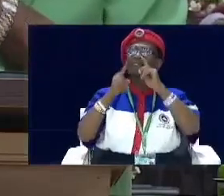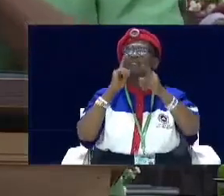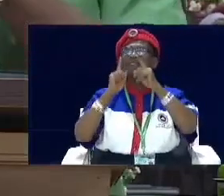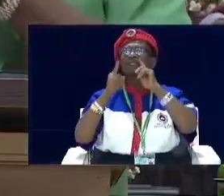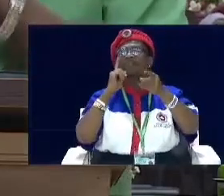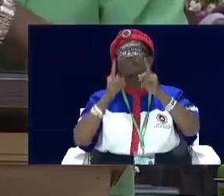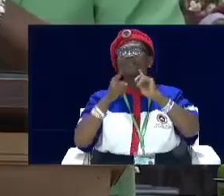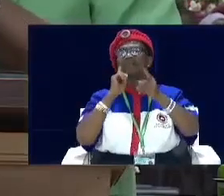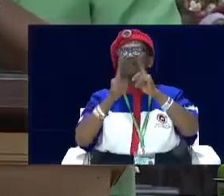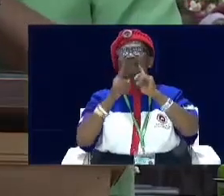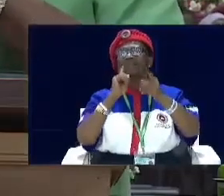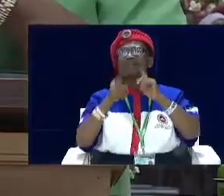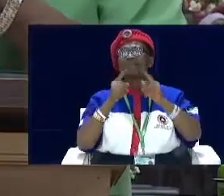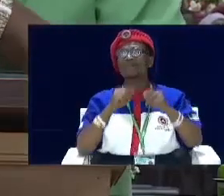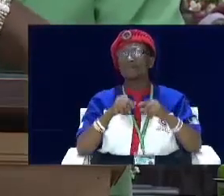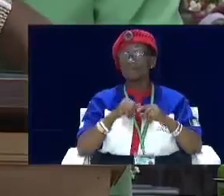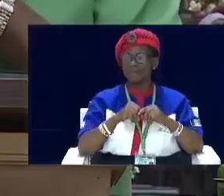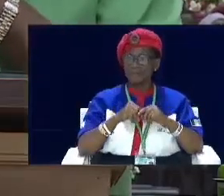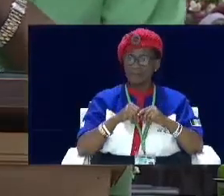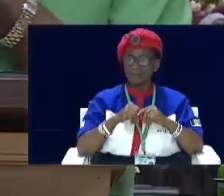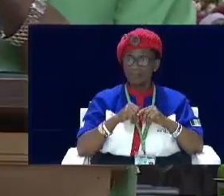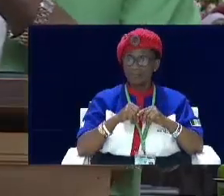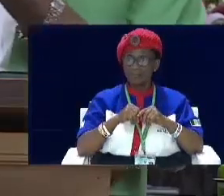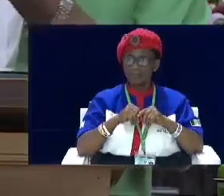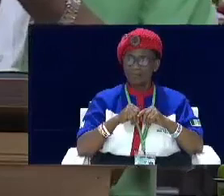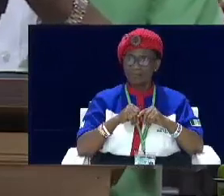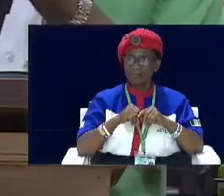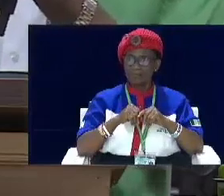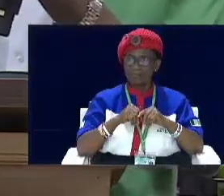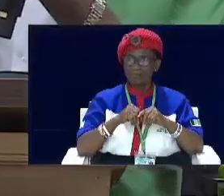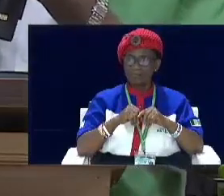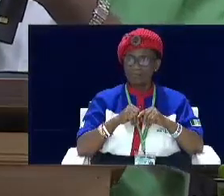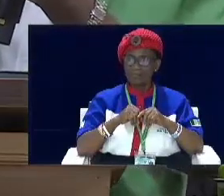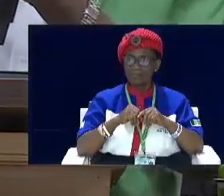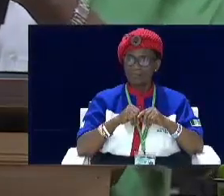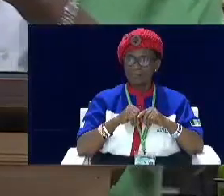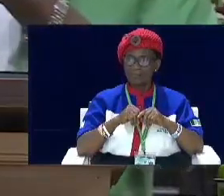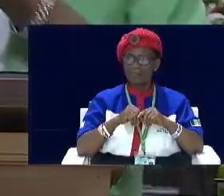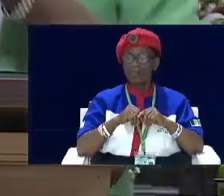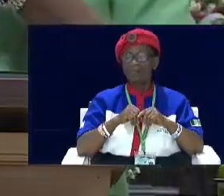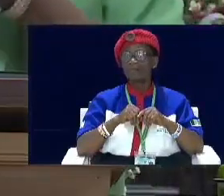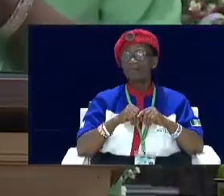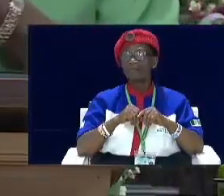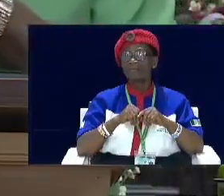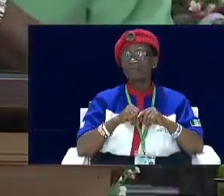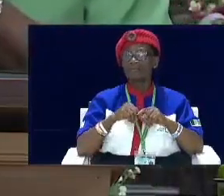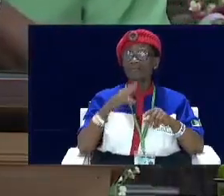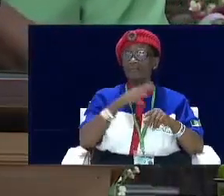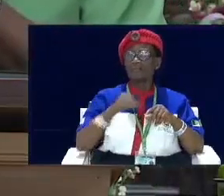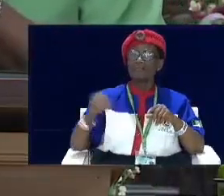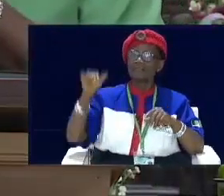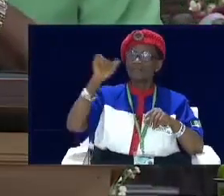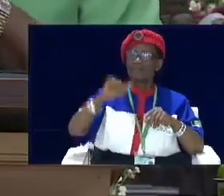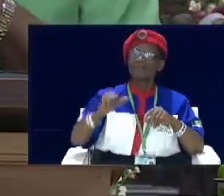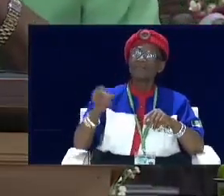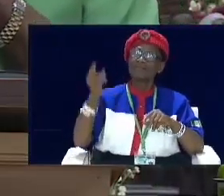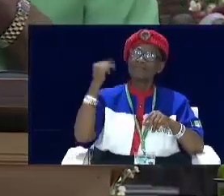sọ̀rọ̀. A panel to discuss. Àwọn bí ikọ̀ kan tí wọ́n ń sọ̀rọ̀. And they were saying. Wọ́n wá